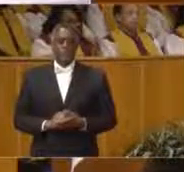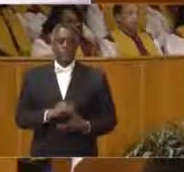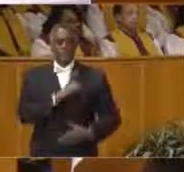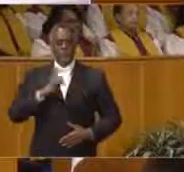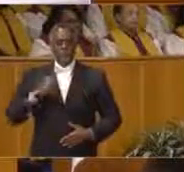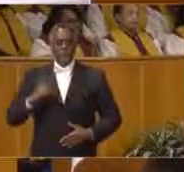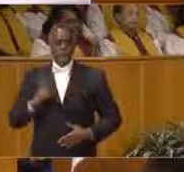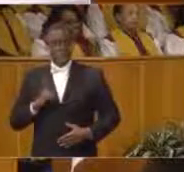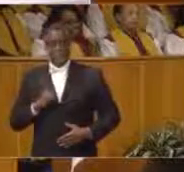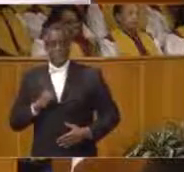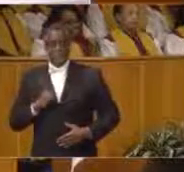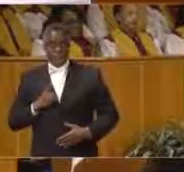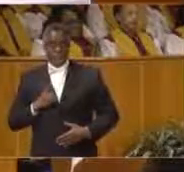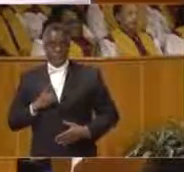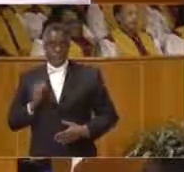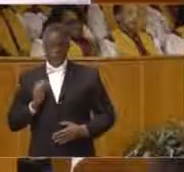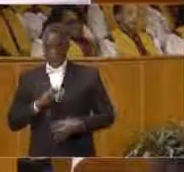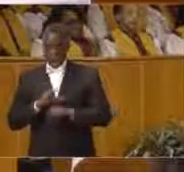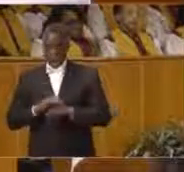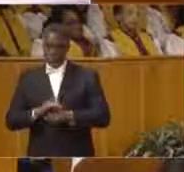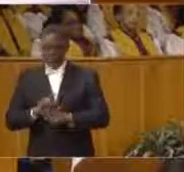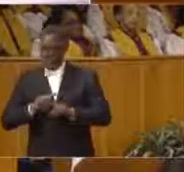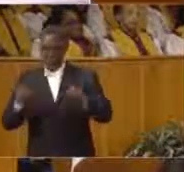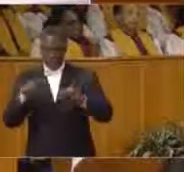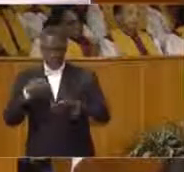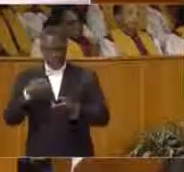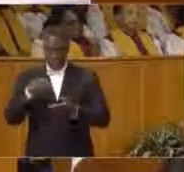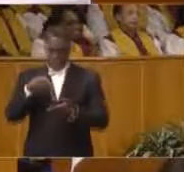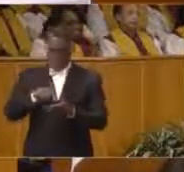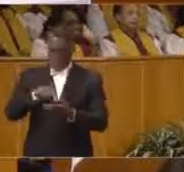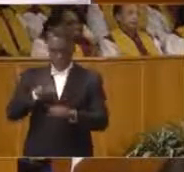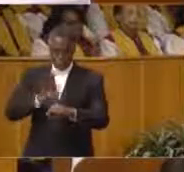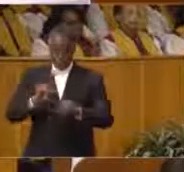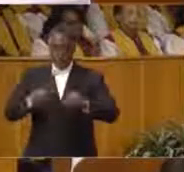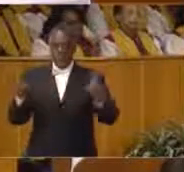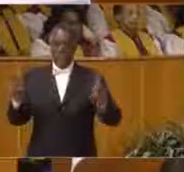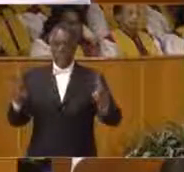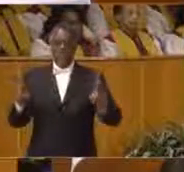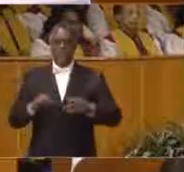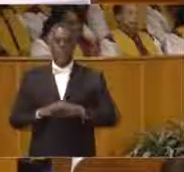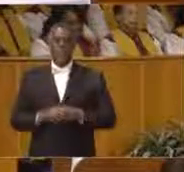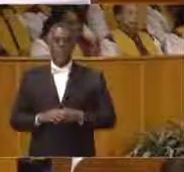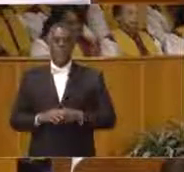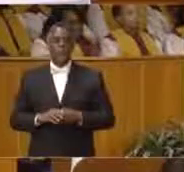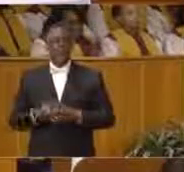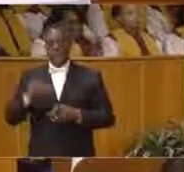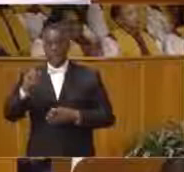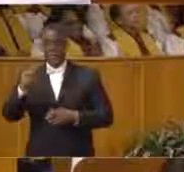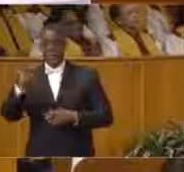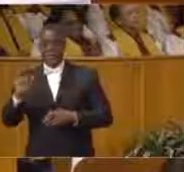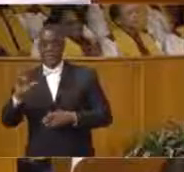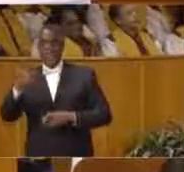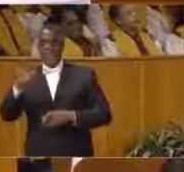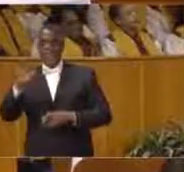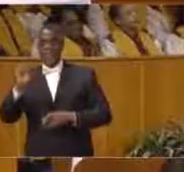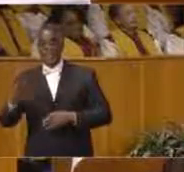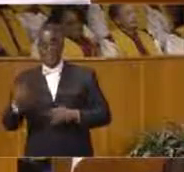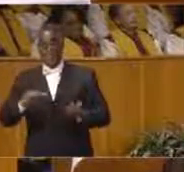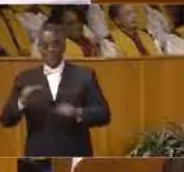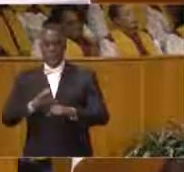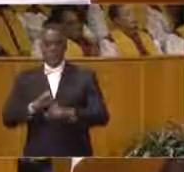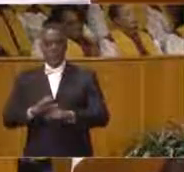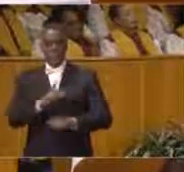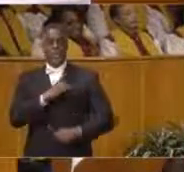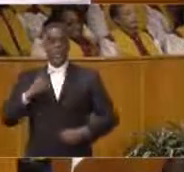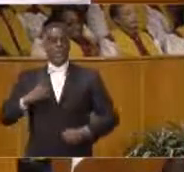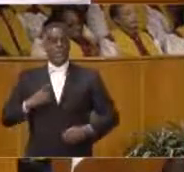Deacons at Lilydale were not like the deacons at Alfred Street. No, because at Lilydale, deacons